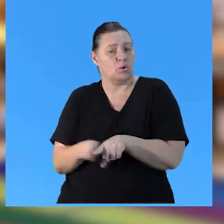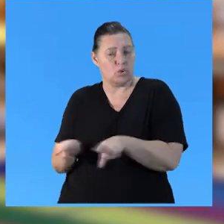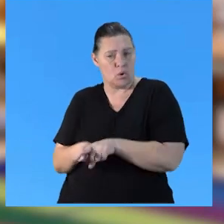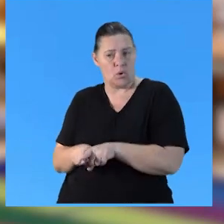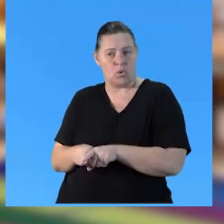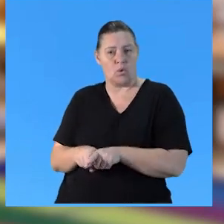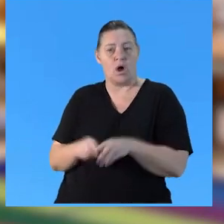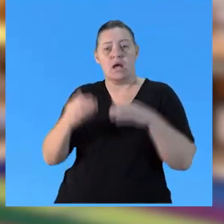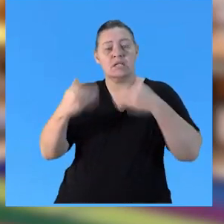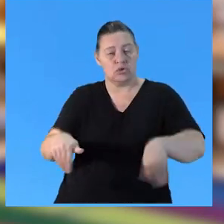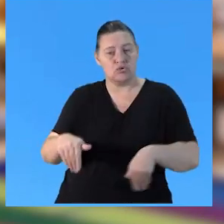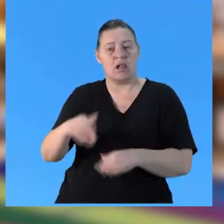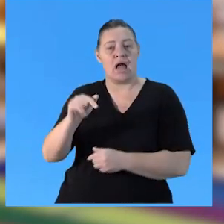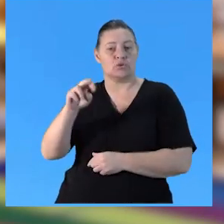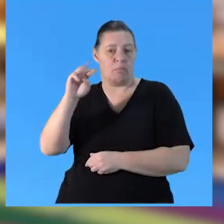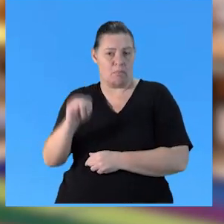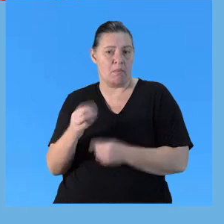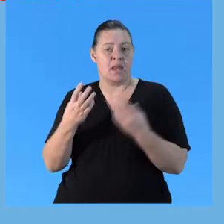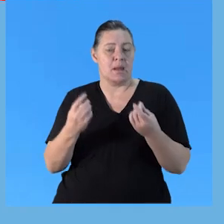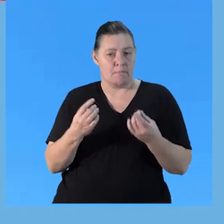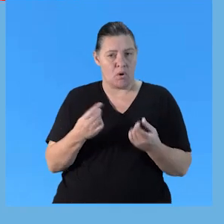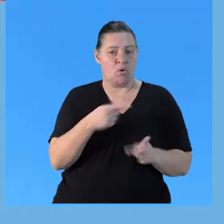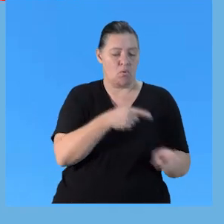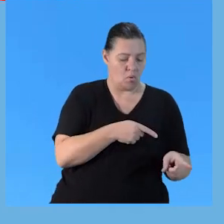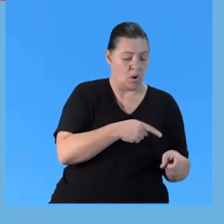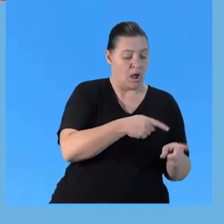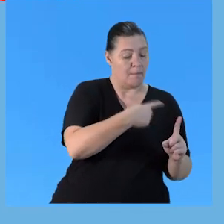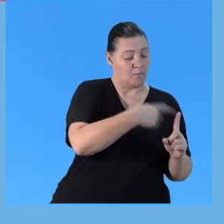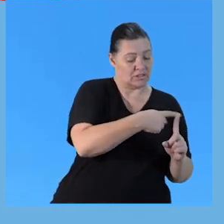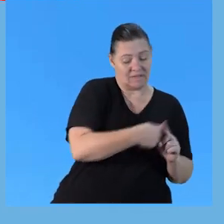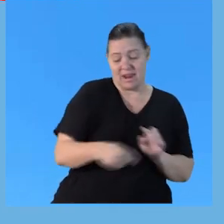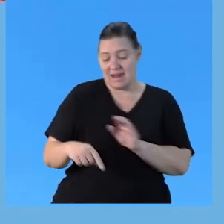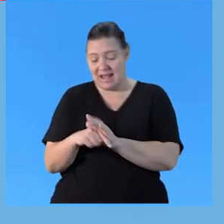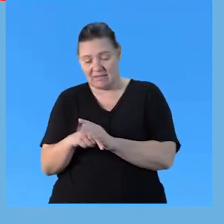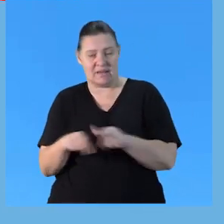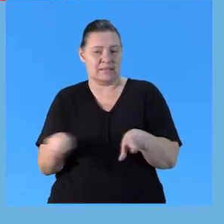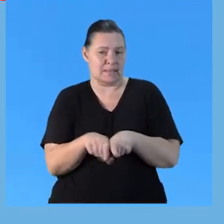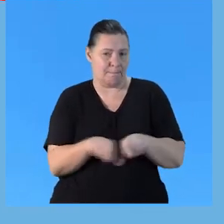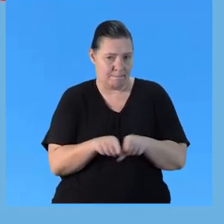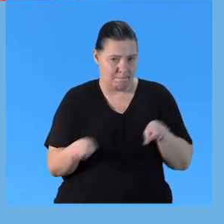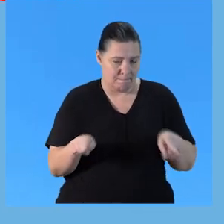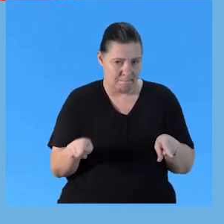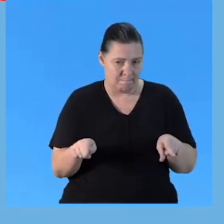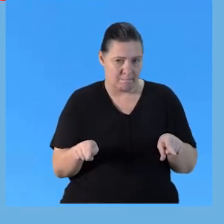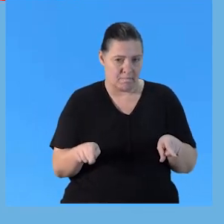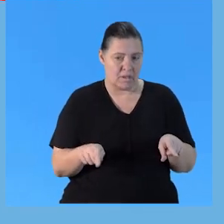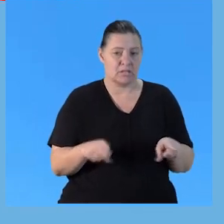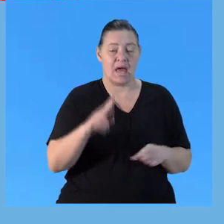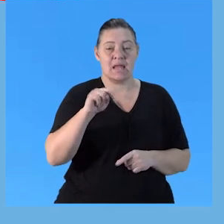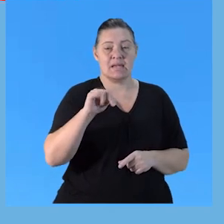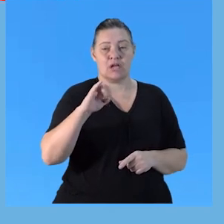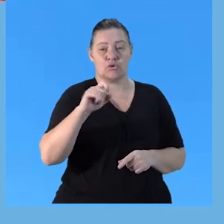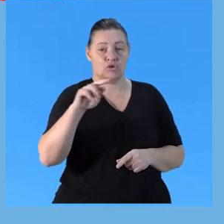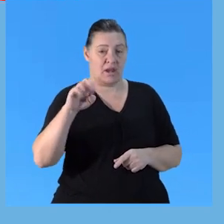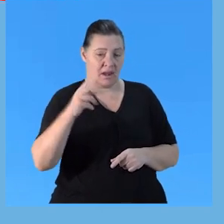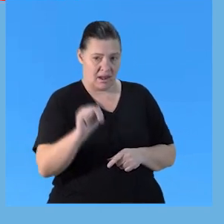that particular matter. In this case, the electrons they can be able to move freely within the metal. And remember, within the metal,